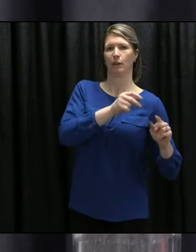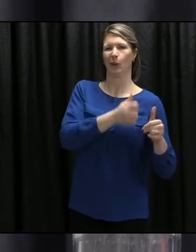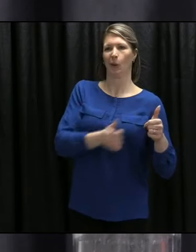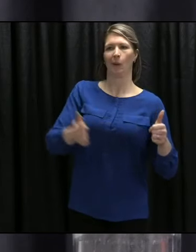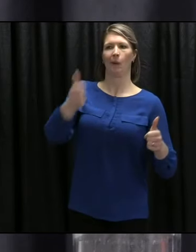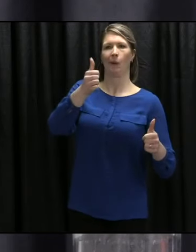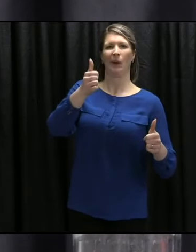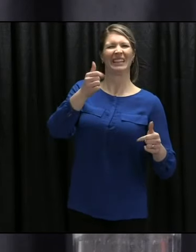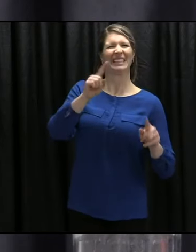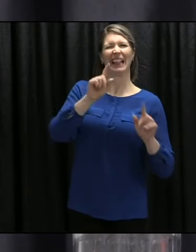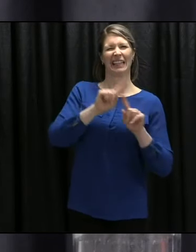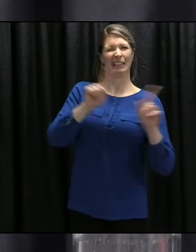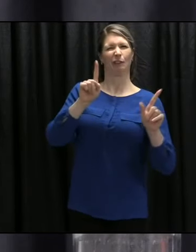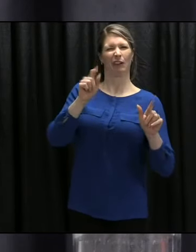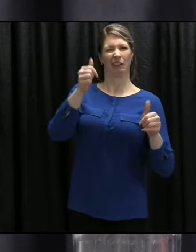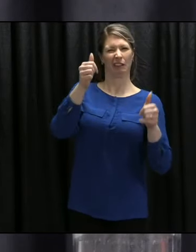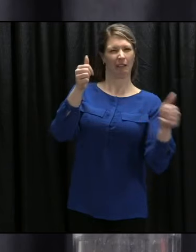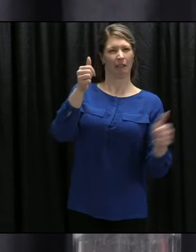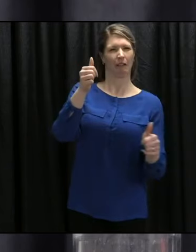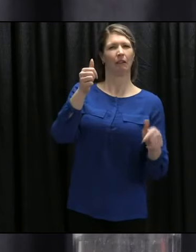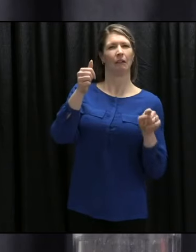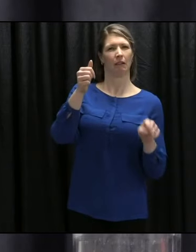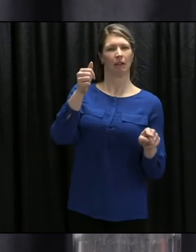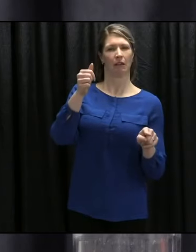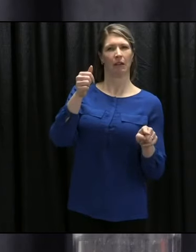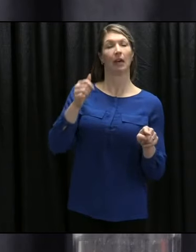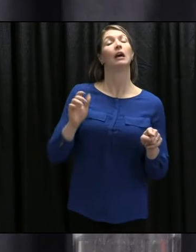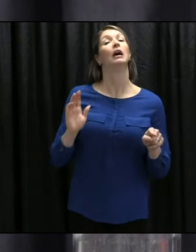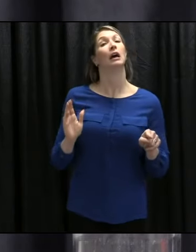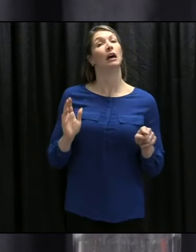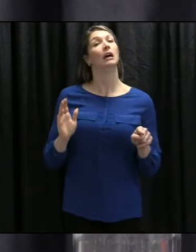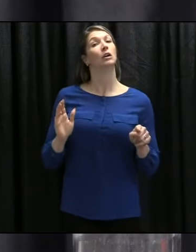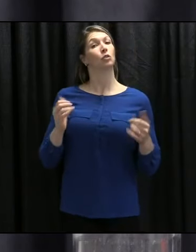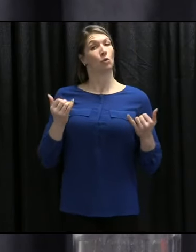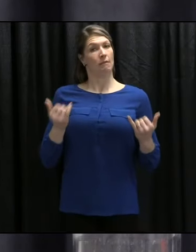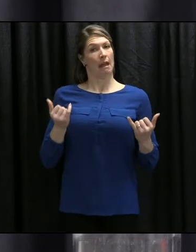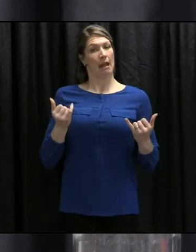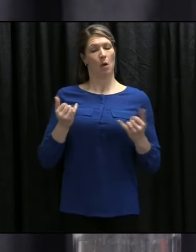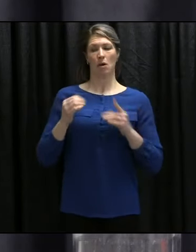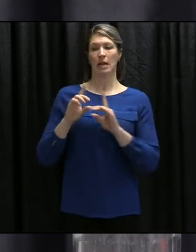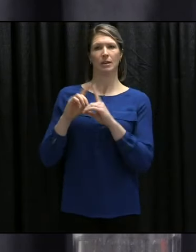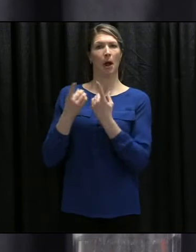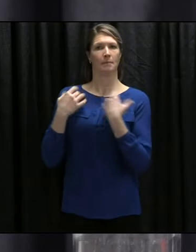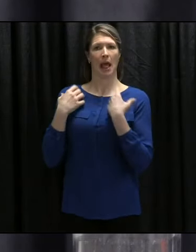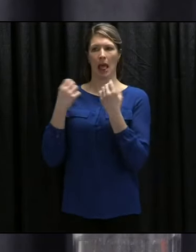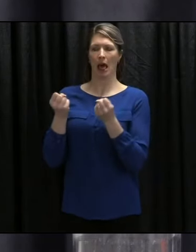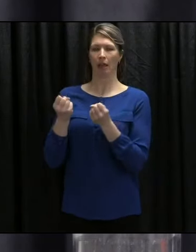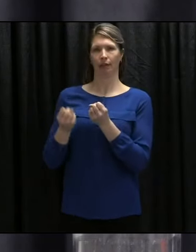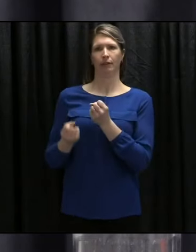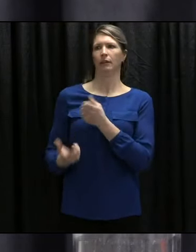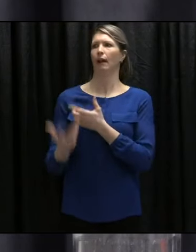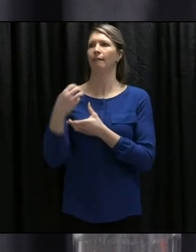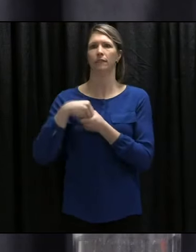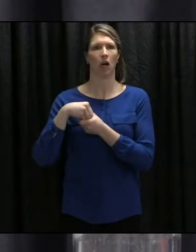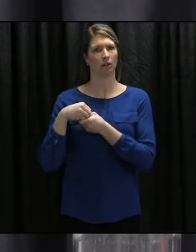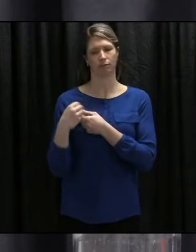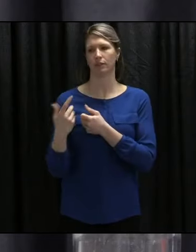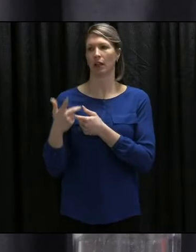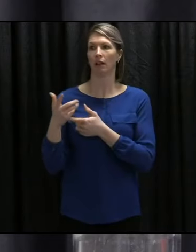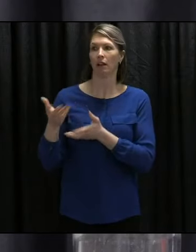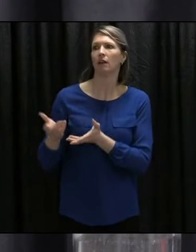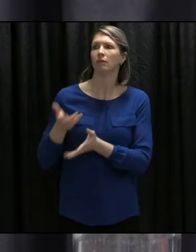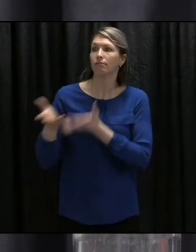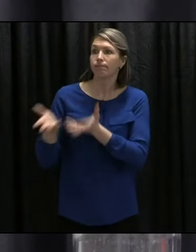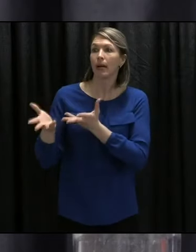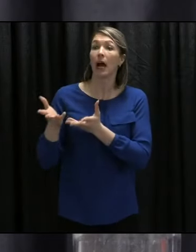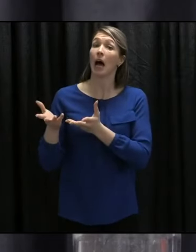What has happened over the course of the pandemic is our regular dialogue has increased. We again have been working with them to